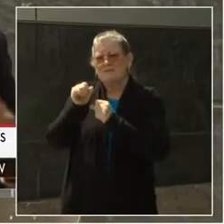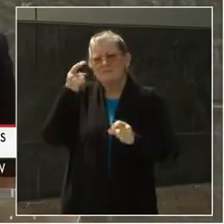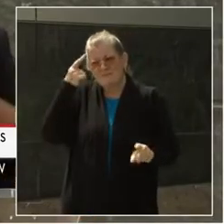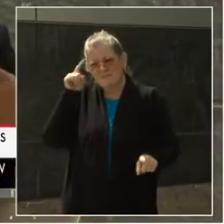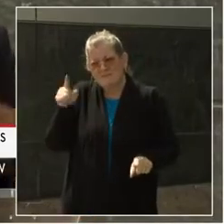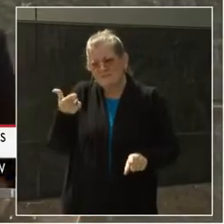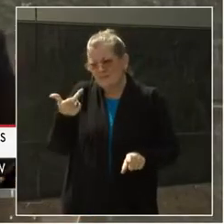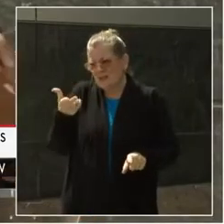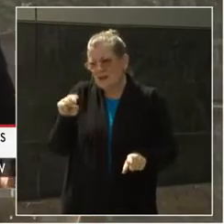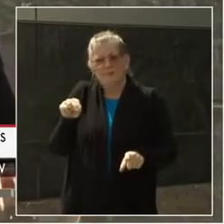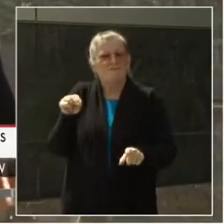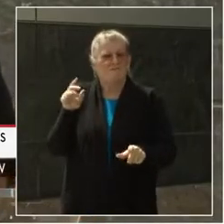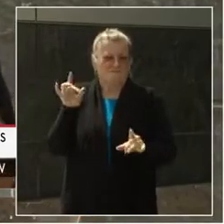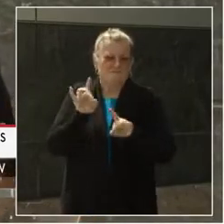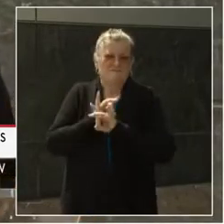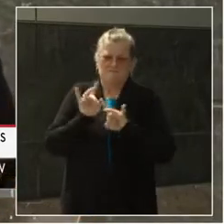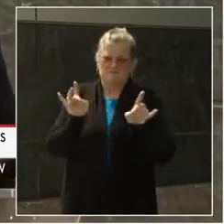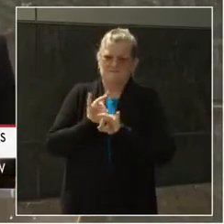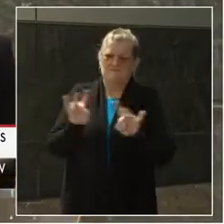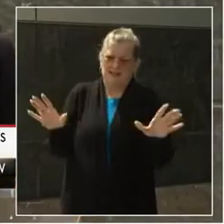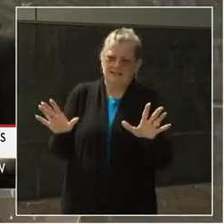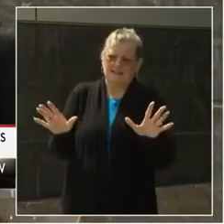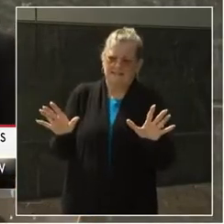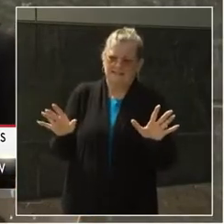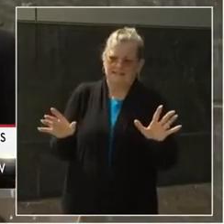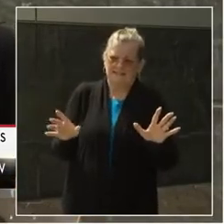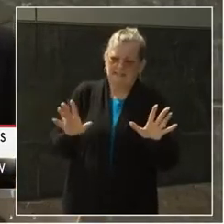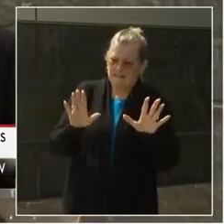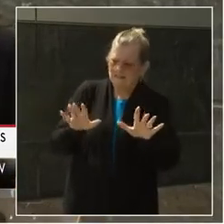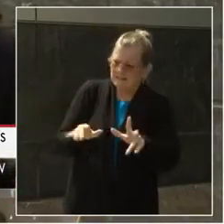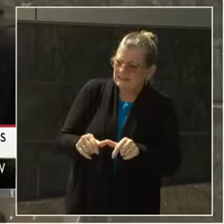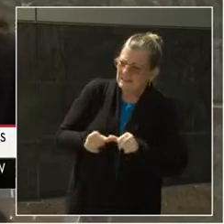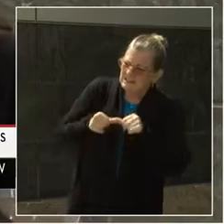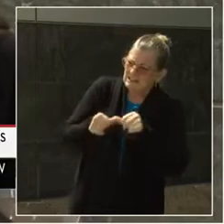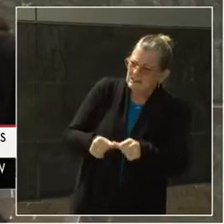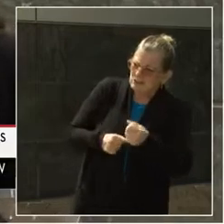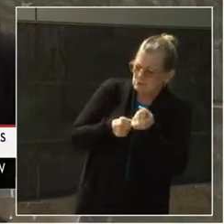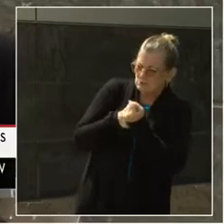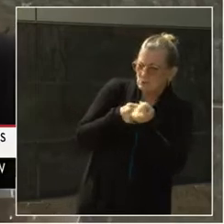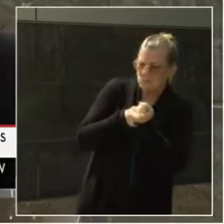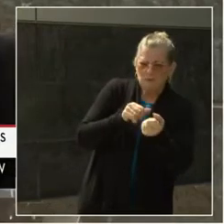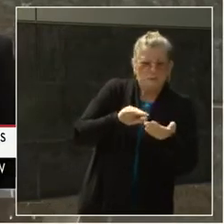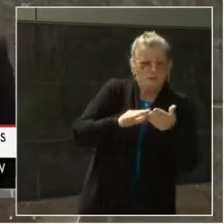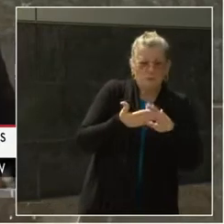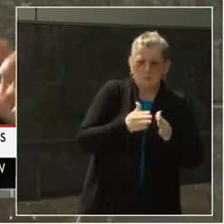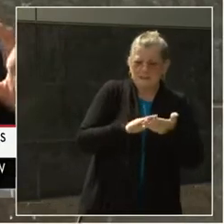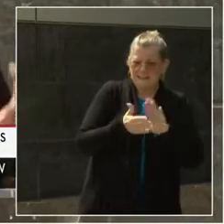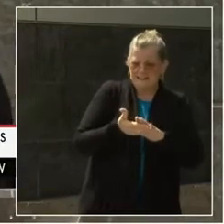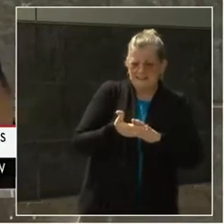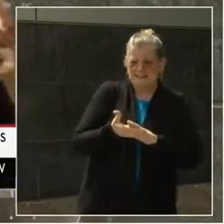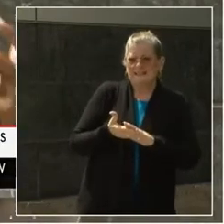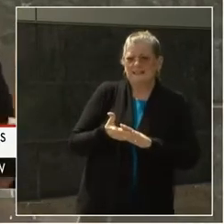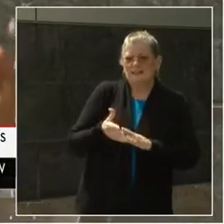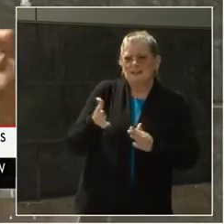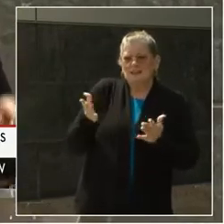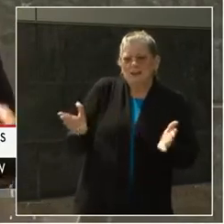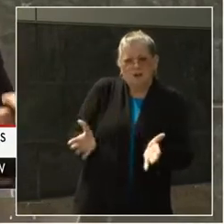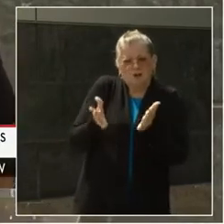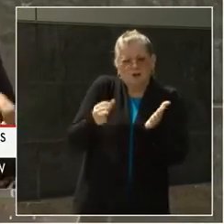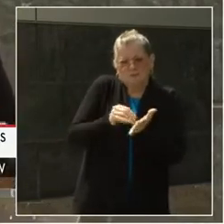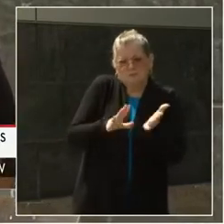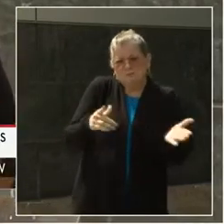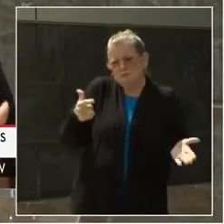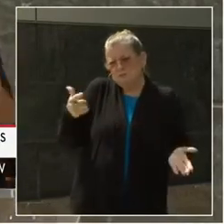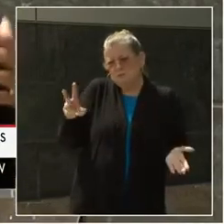community with the areas of expertise and learning that she wanted to experience from Rodham at George Washington University. Those are the unique